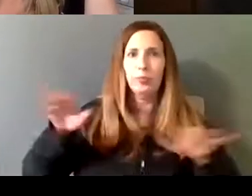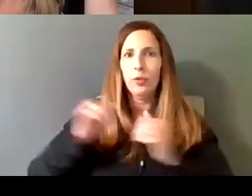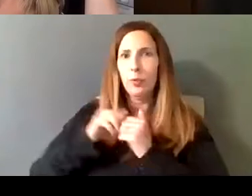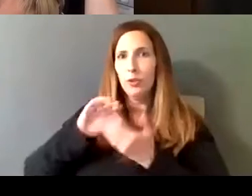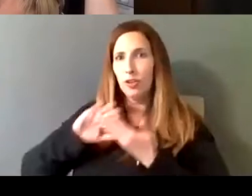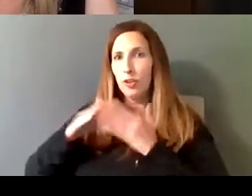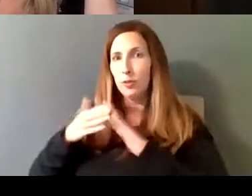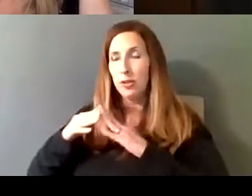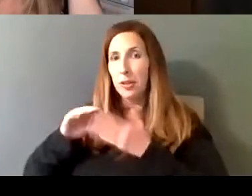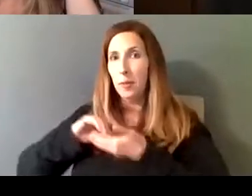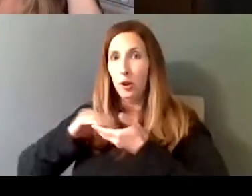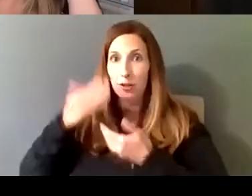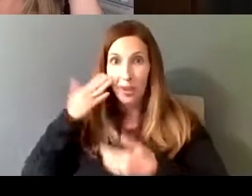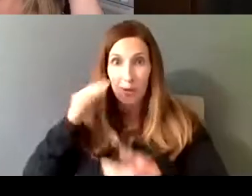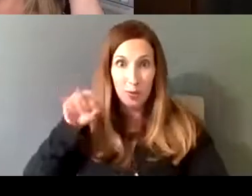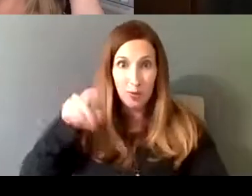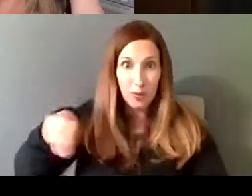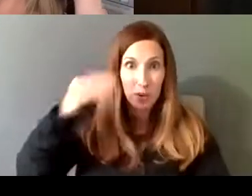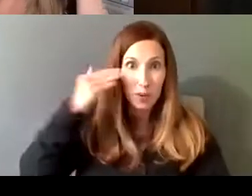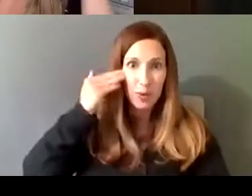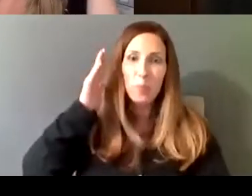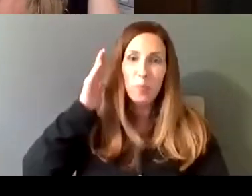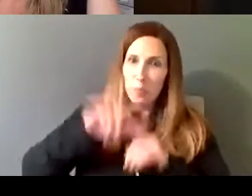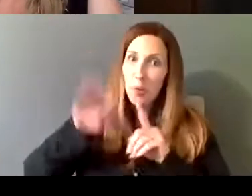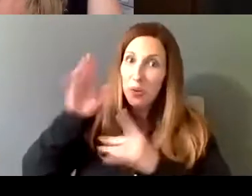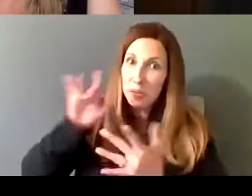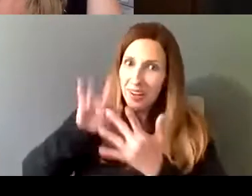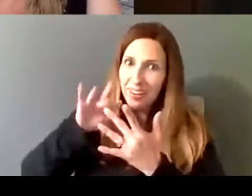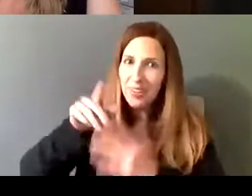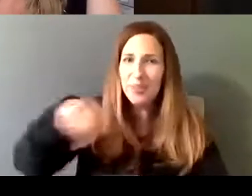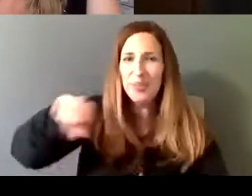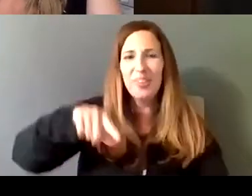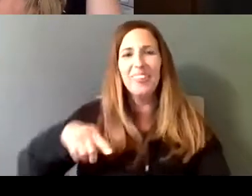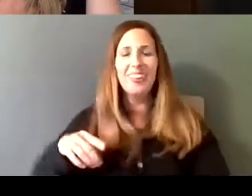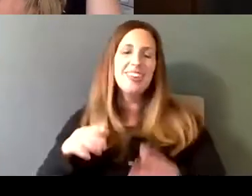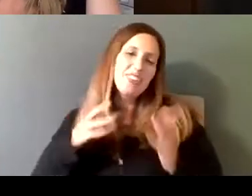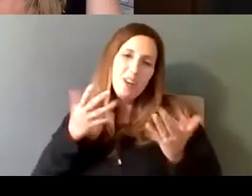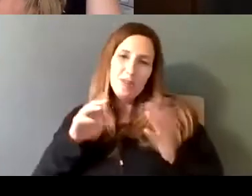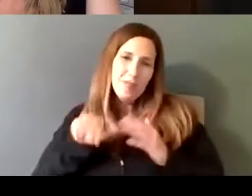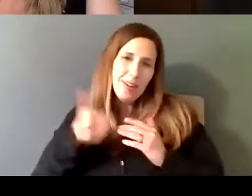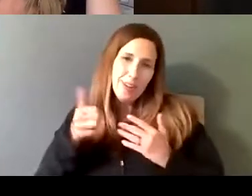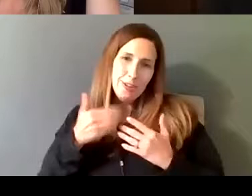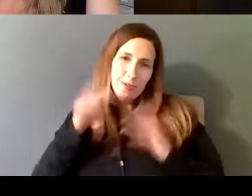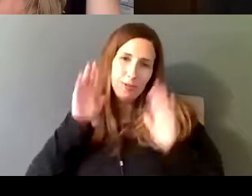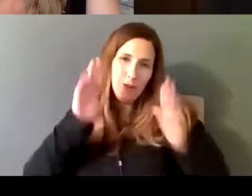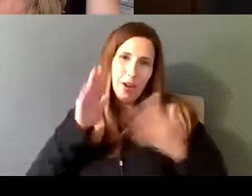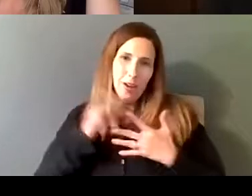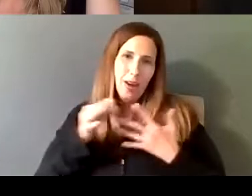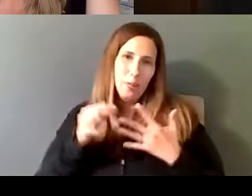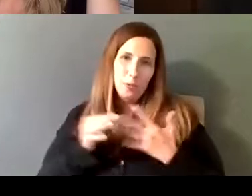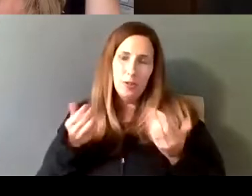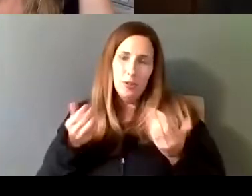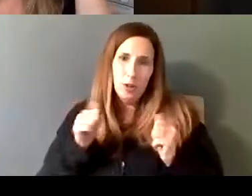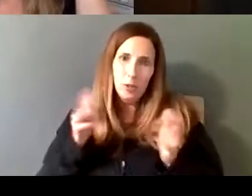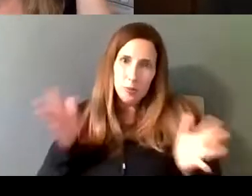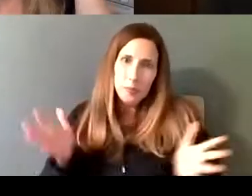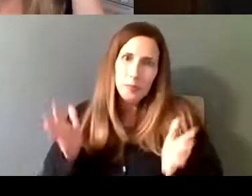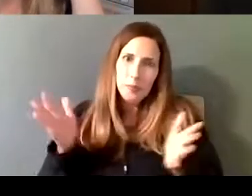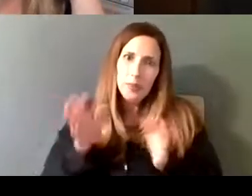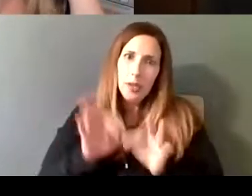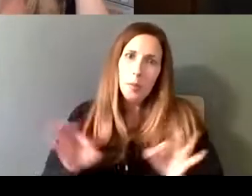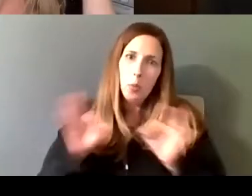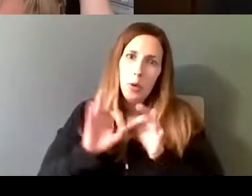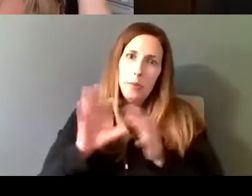on this call knows, but we will be reaching out to you. And so it's just another great way to kind of push some of this important message out